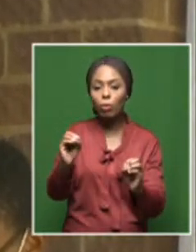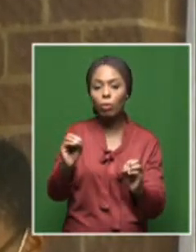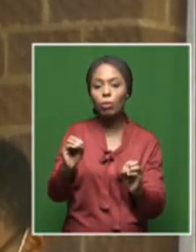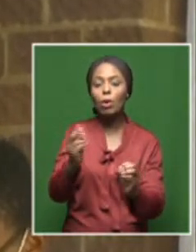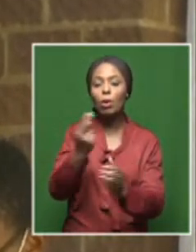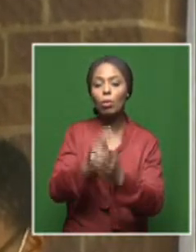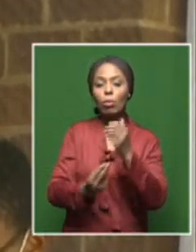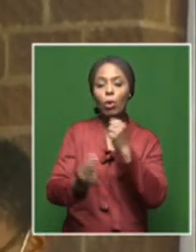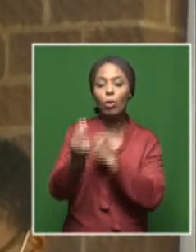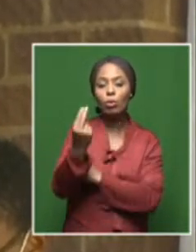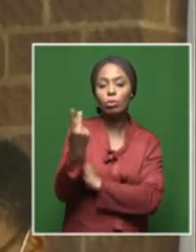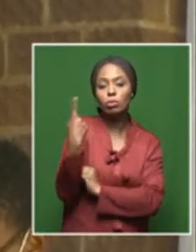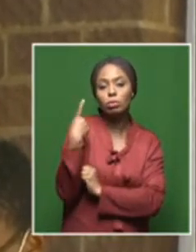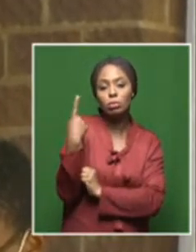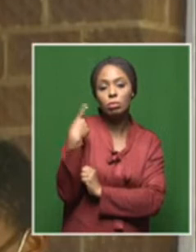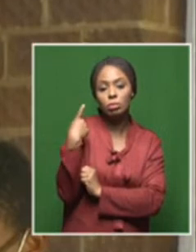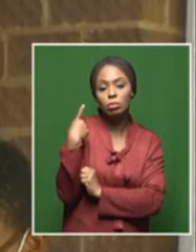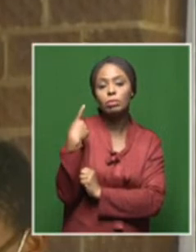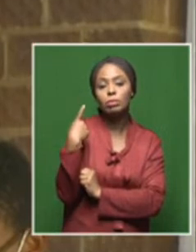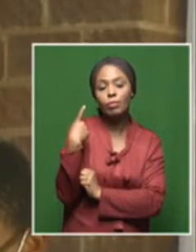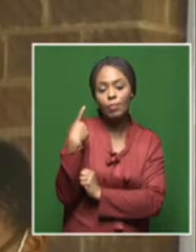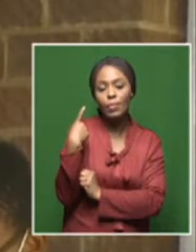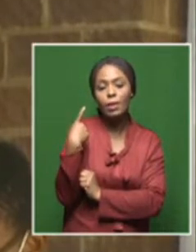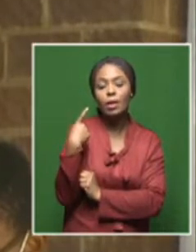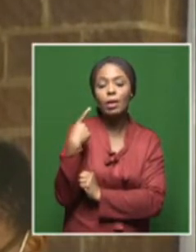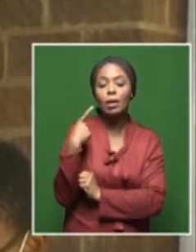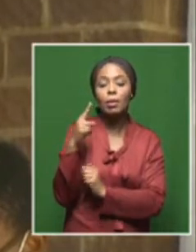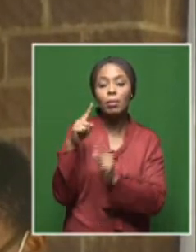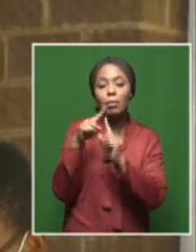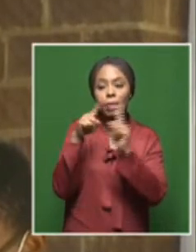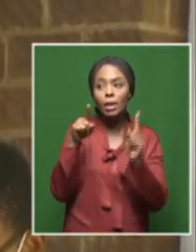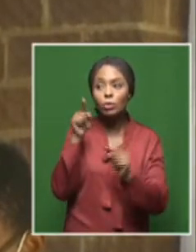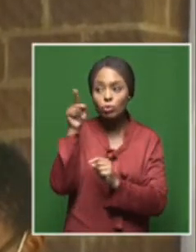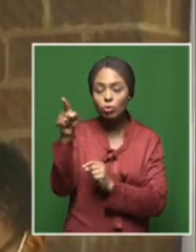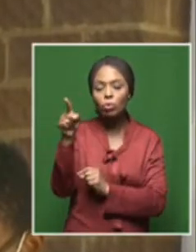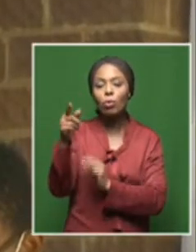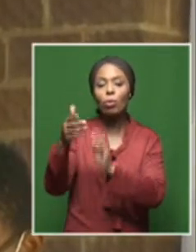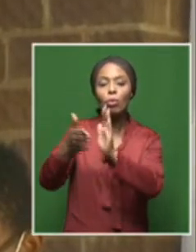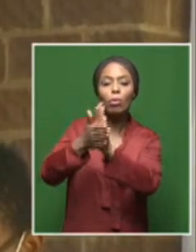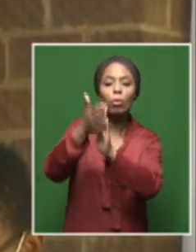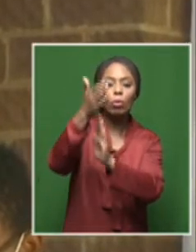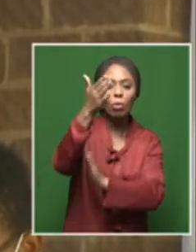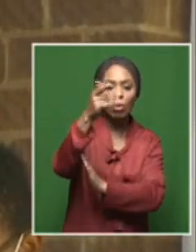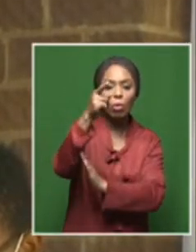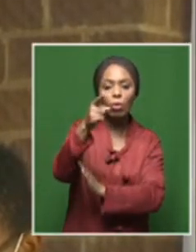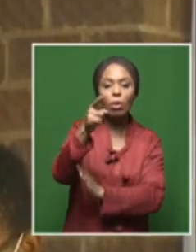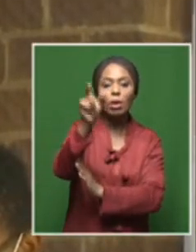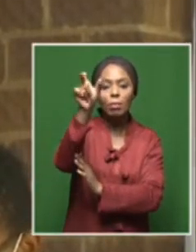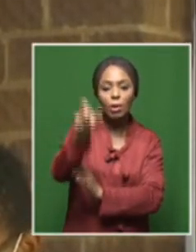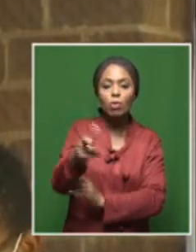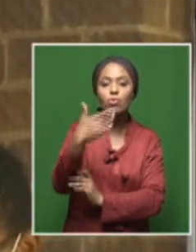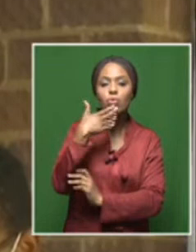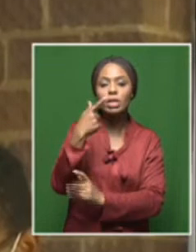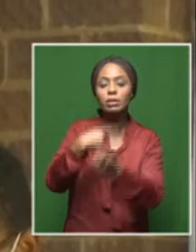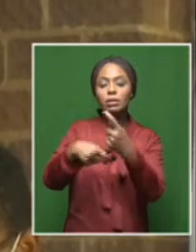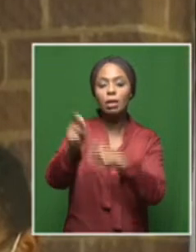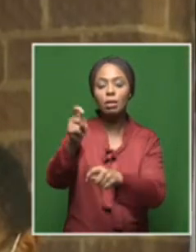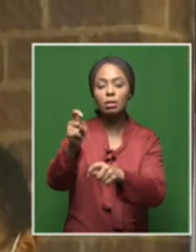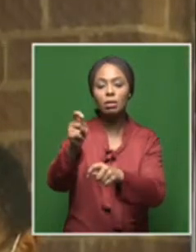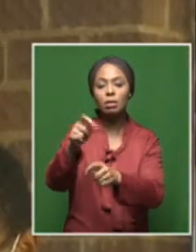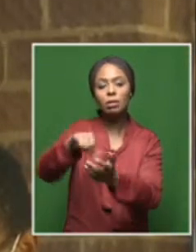and you. Instead, go to those who sell oil and buy some for